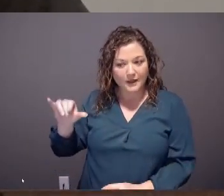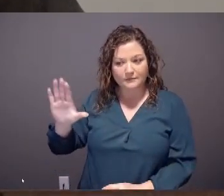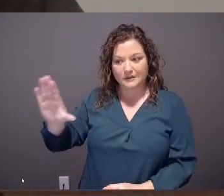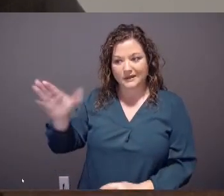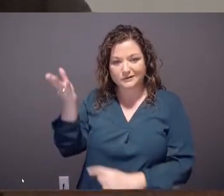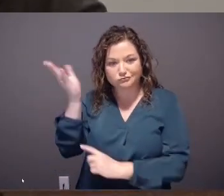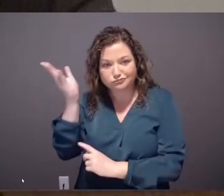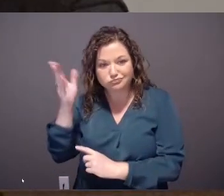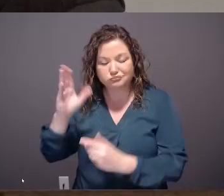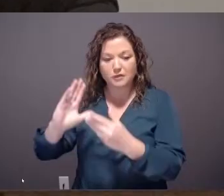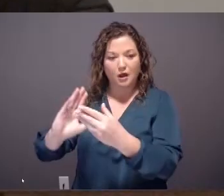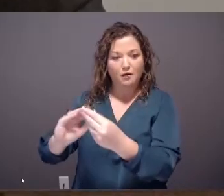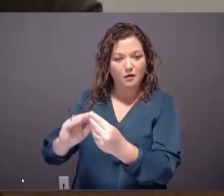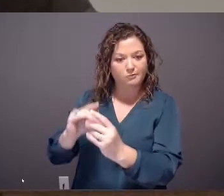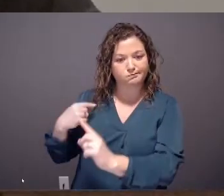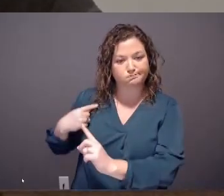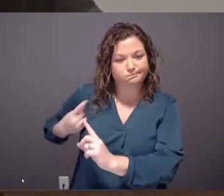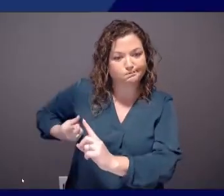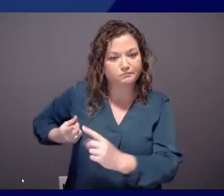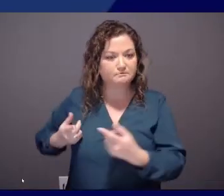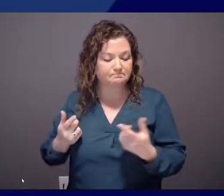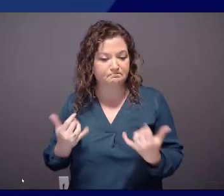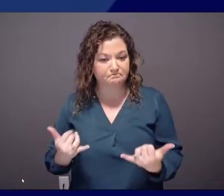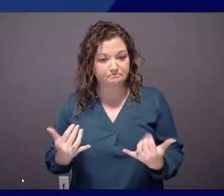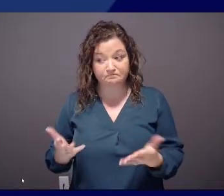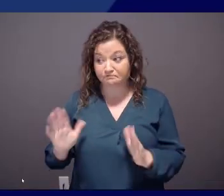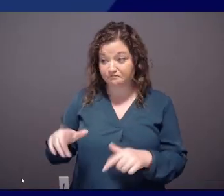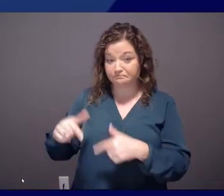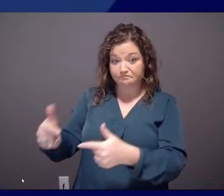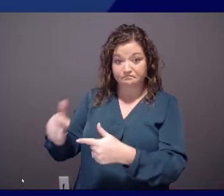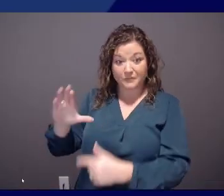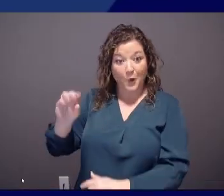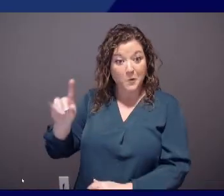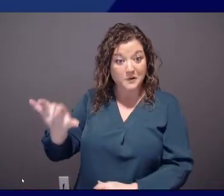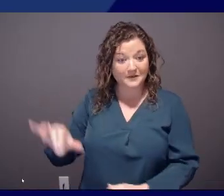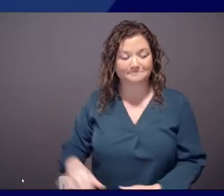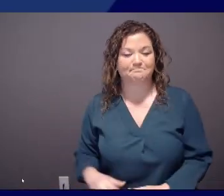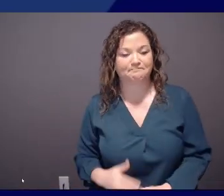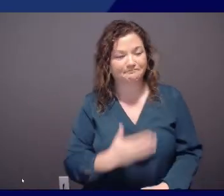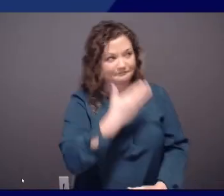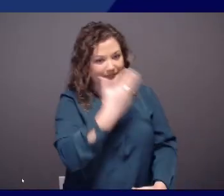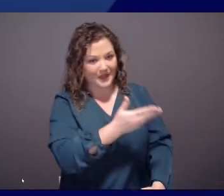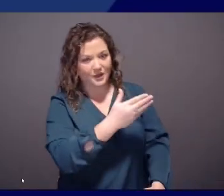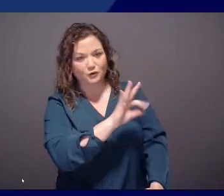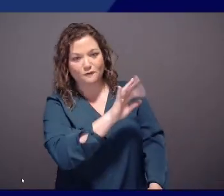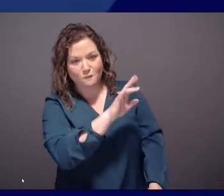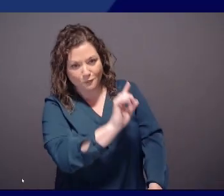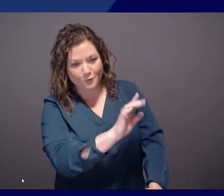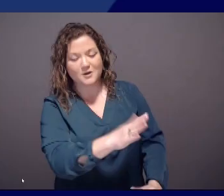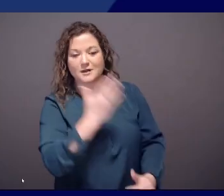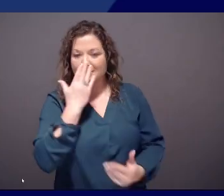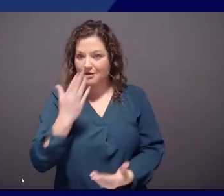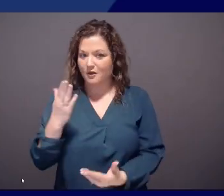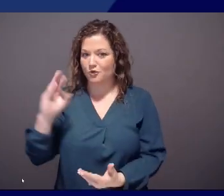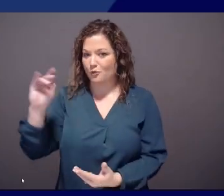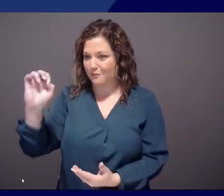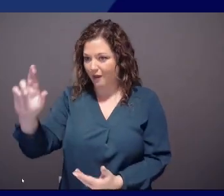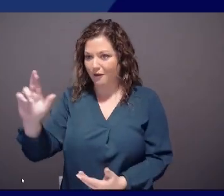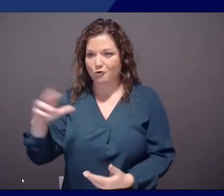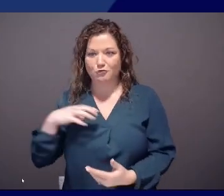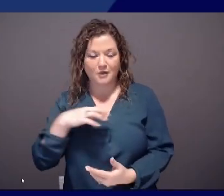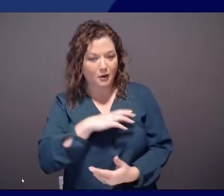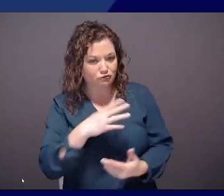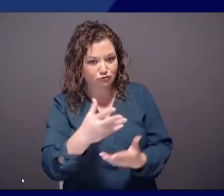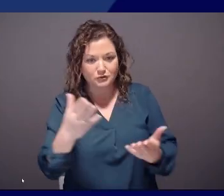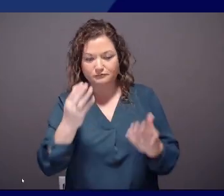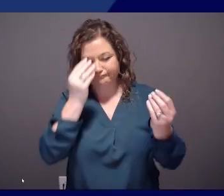where they are in the project. So, Cody? All right. Thank you, City Manager Ford. Thank you, Mayor and Council. We're going to provide an update on the solid